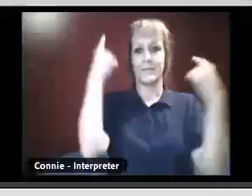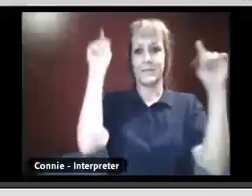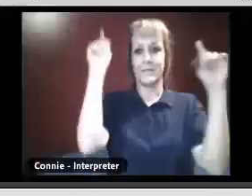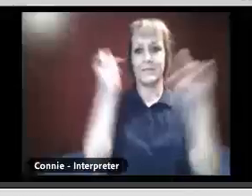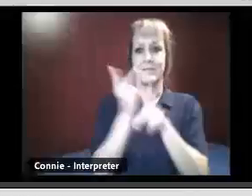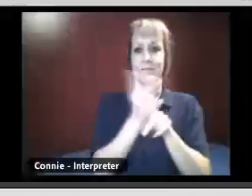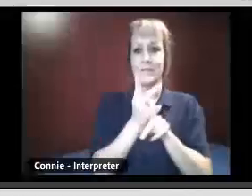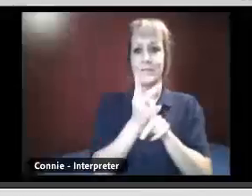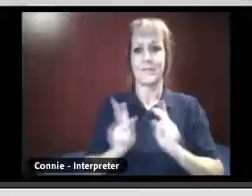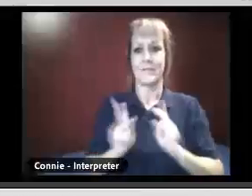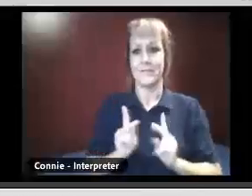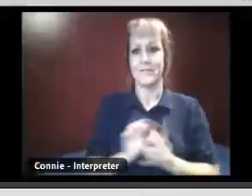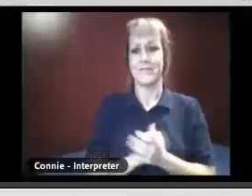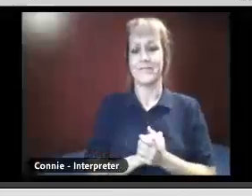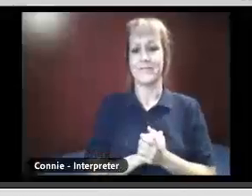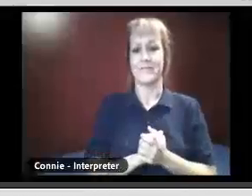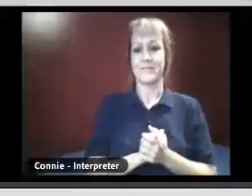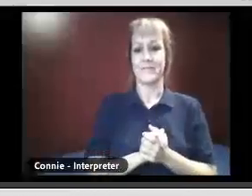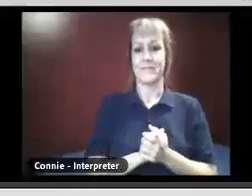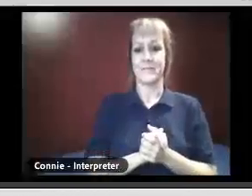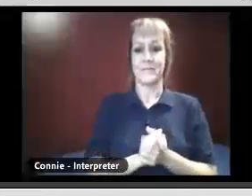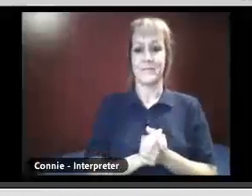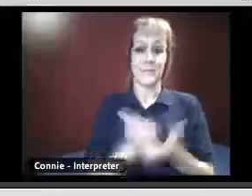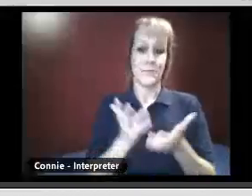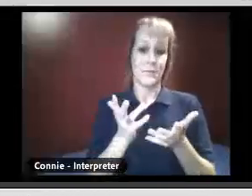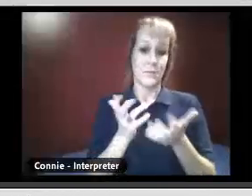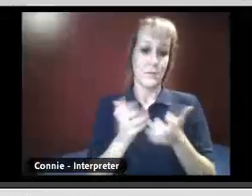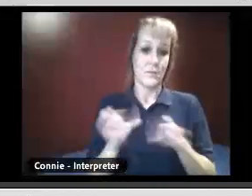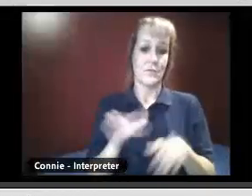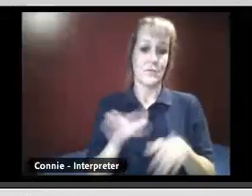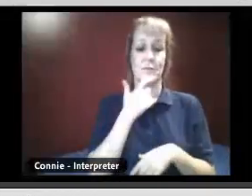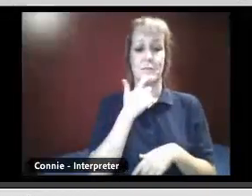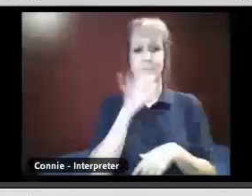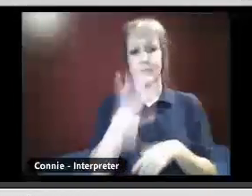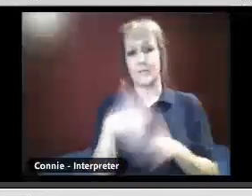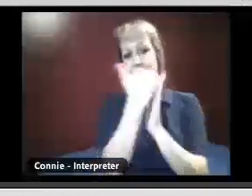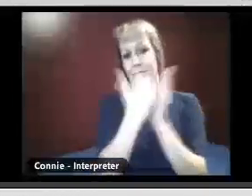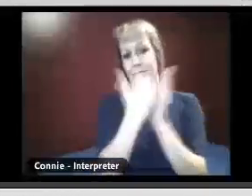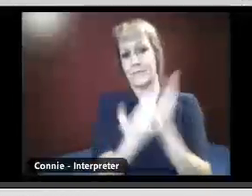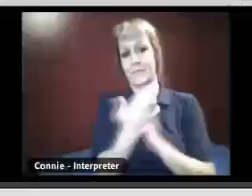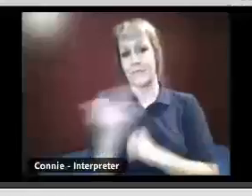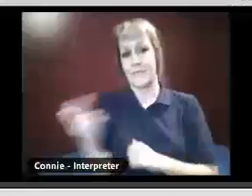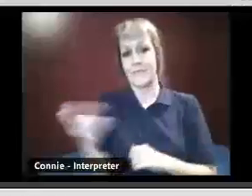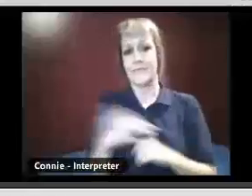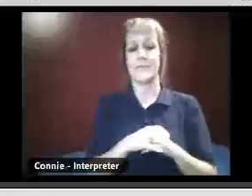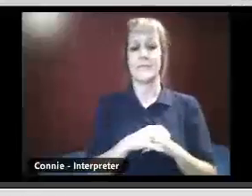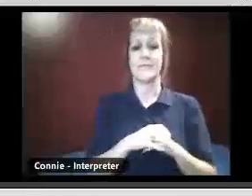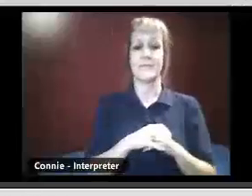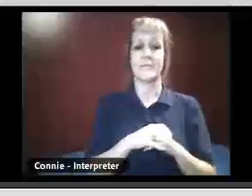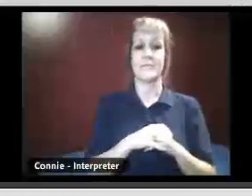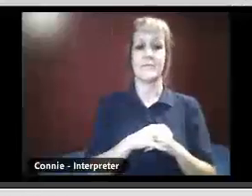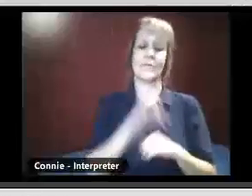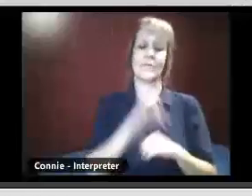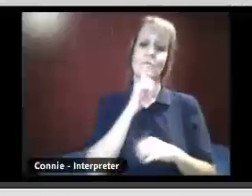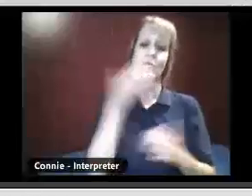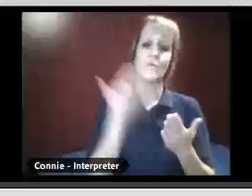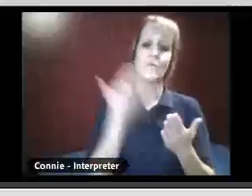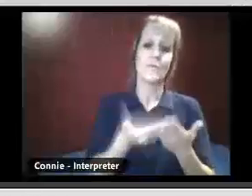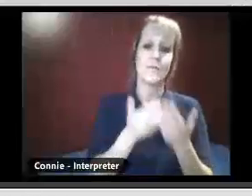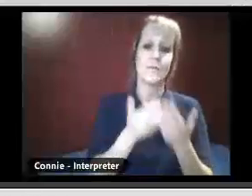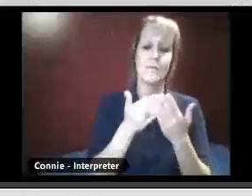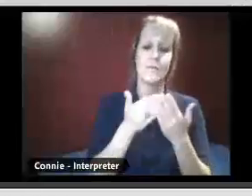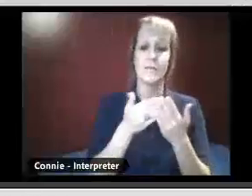people. So what I would like to, I always say to you, here are some references, and some of these are tried and true. And you could see that